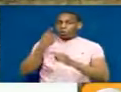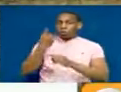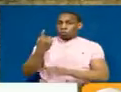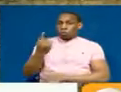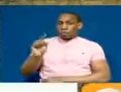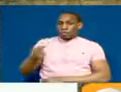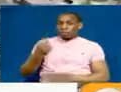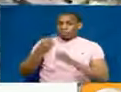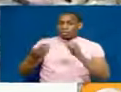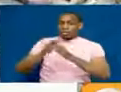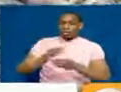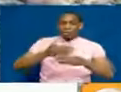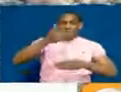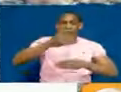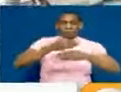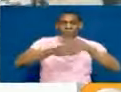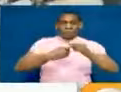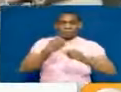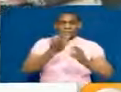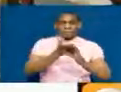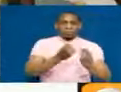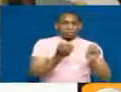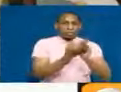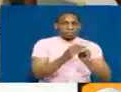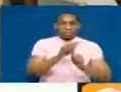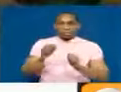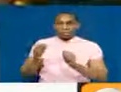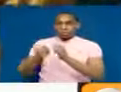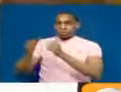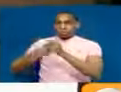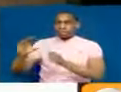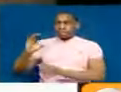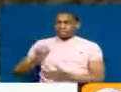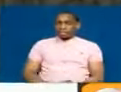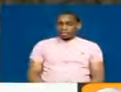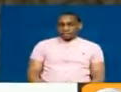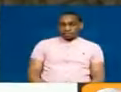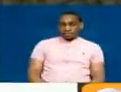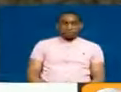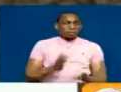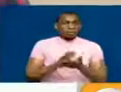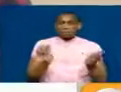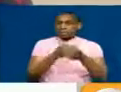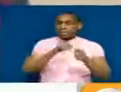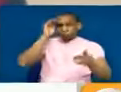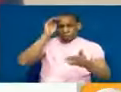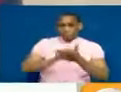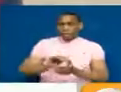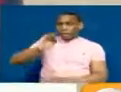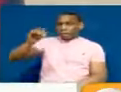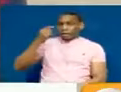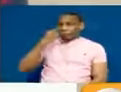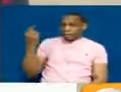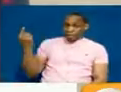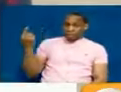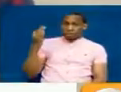its fortified walls built between the 13th and 16th centuries. It simply is hard to believe. How a city like